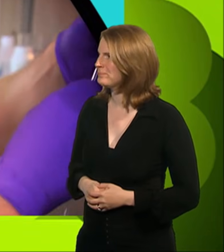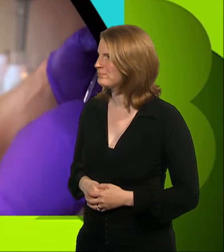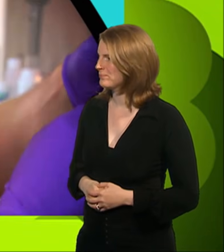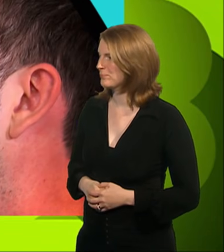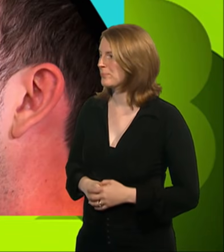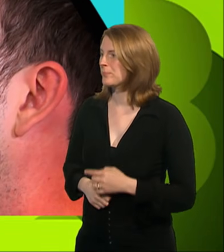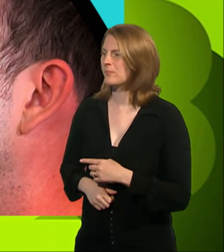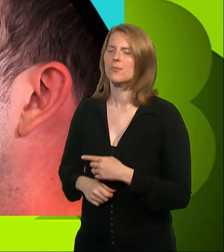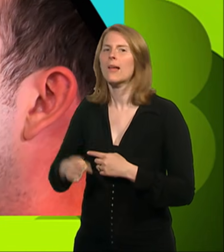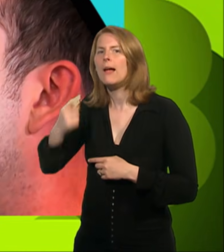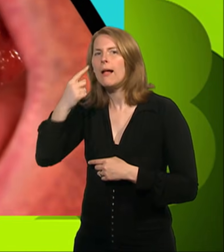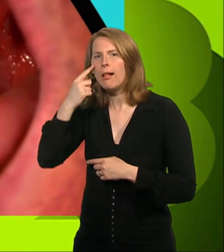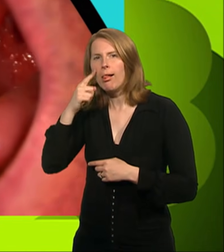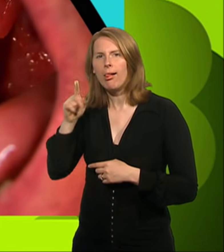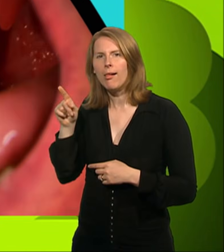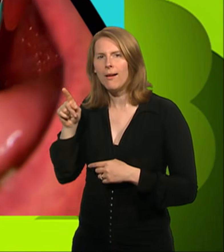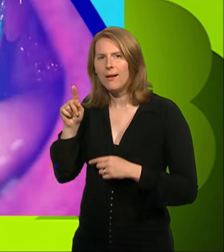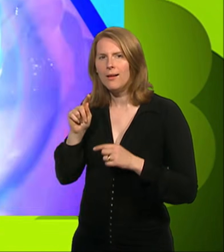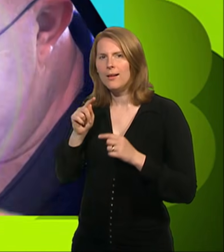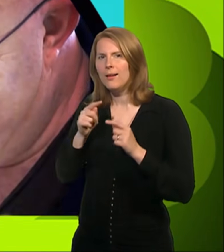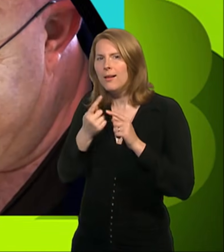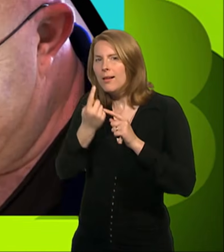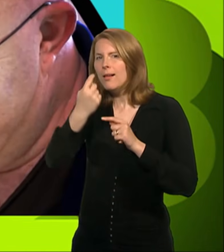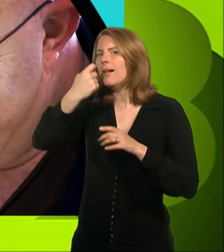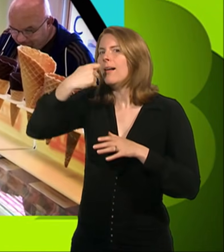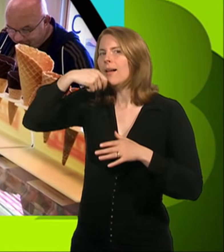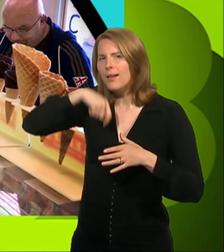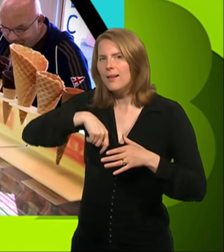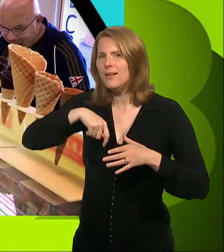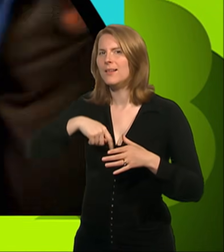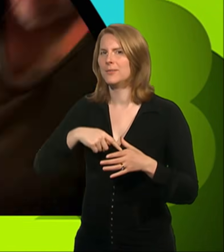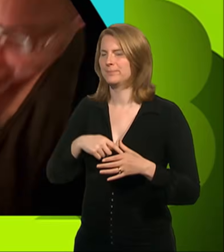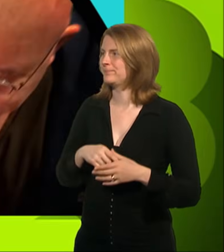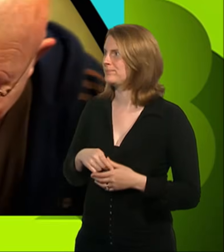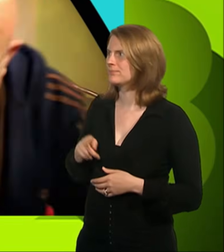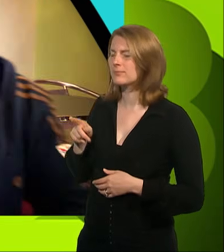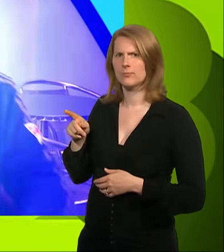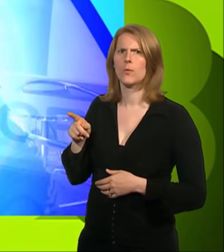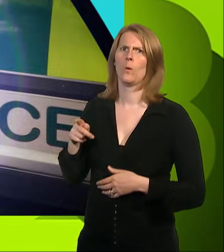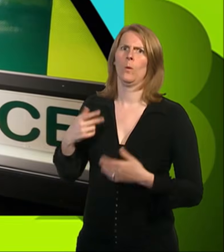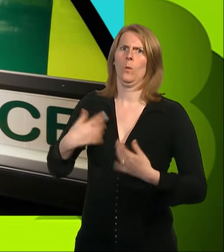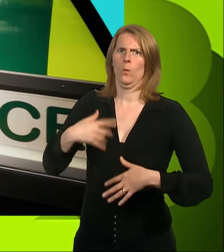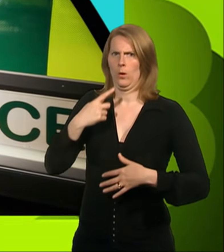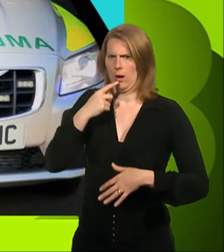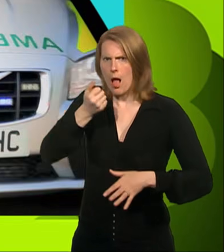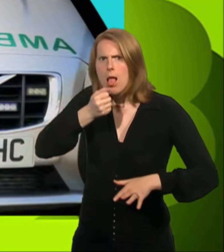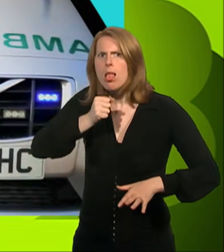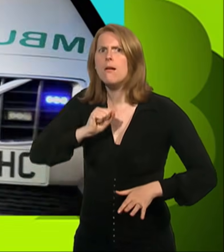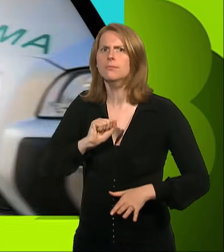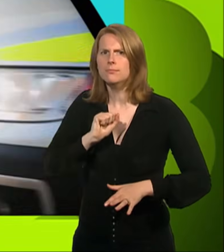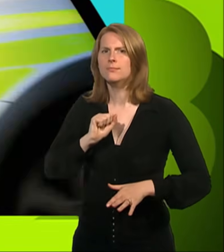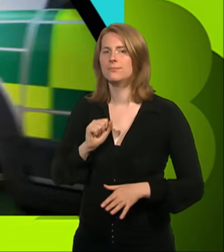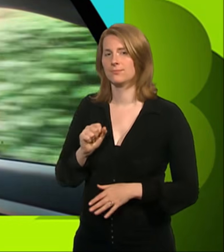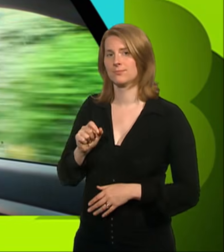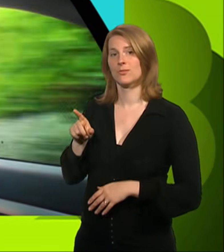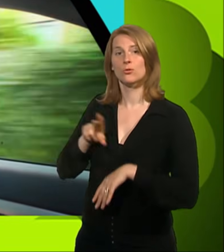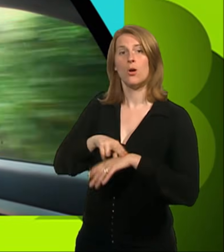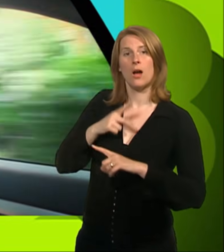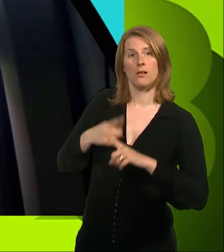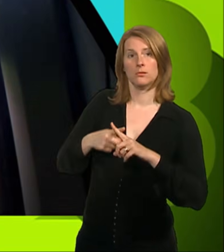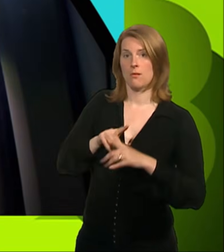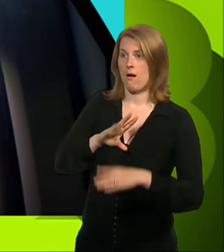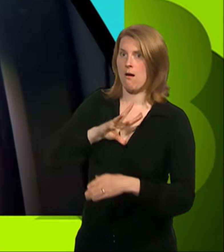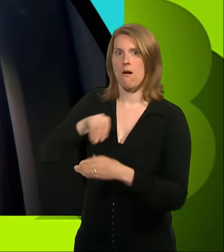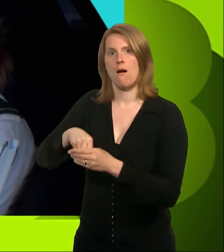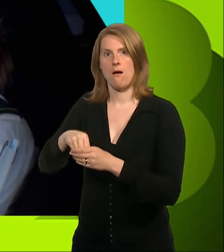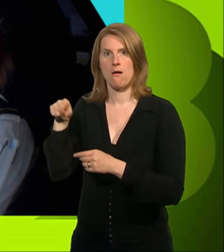I explore the inside of Xand's head, This man reveals a mouth-watering ability. and Xand joins